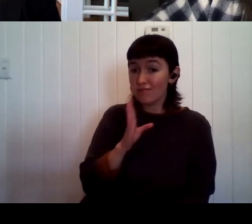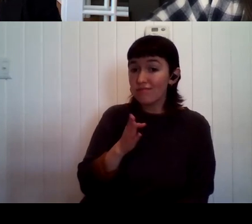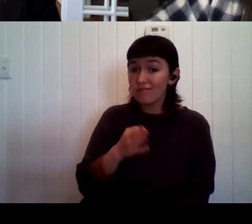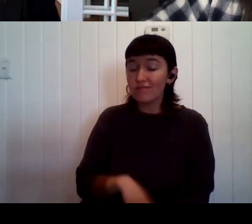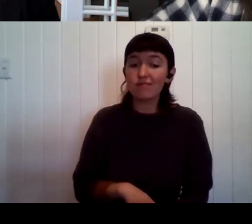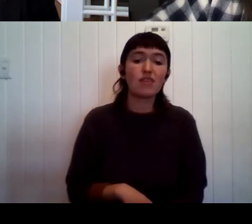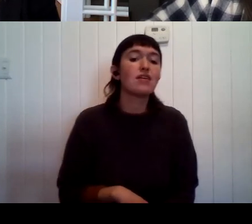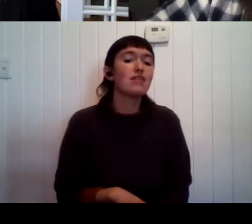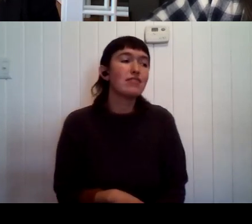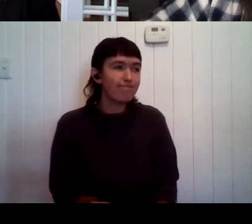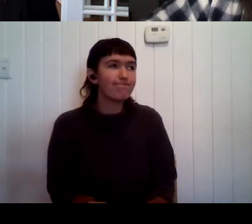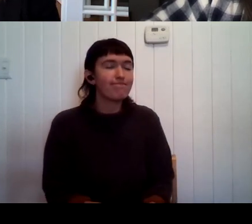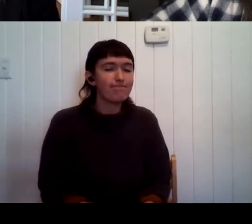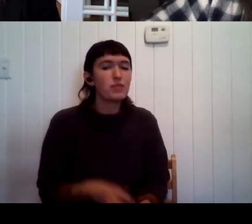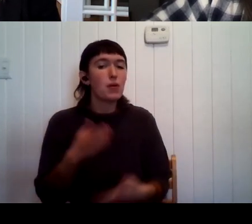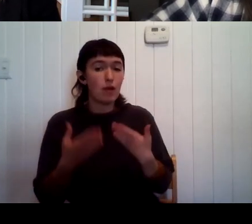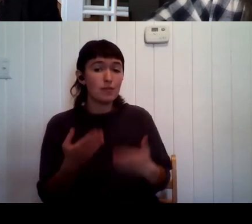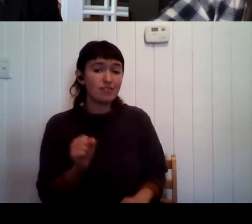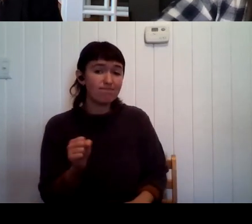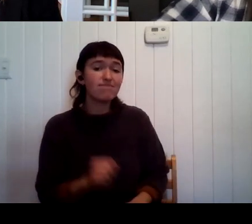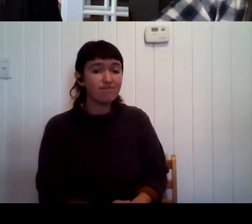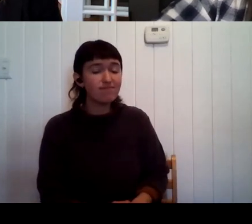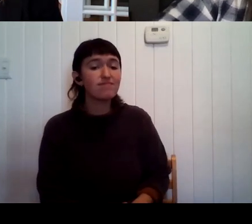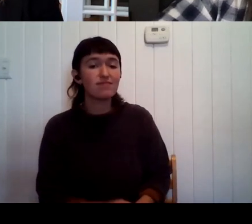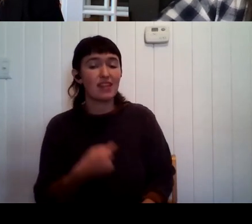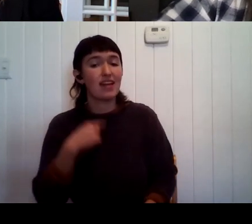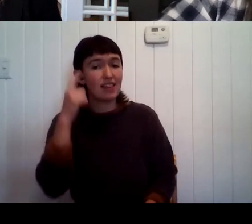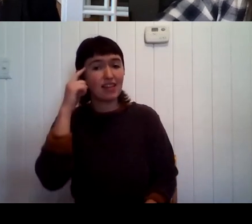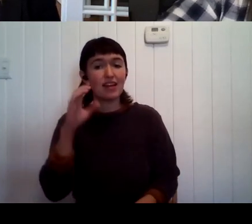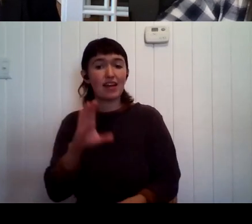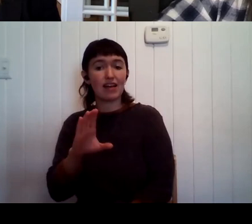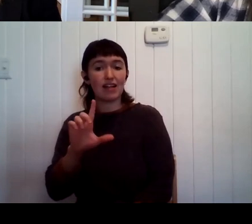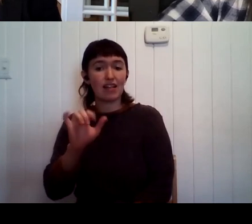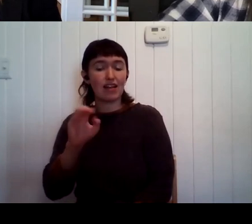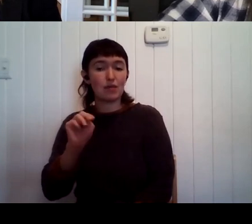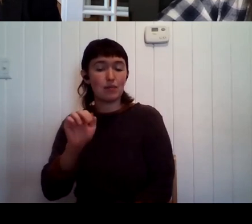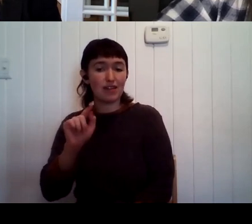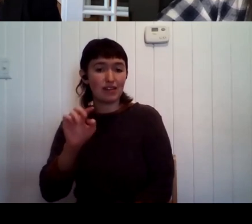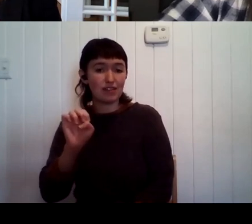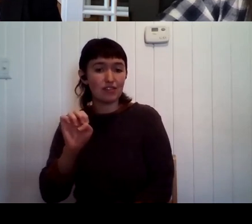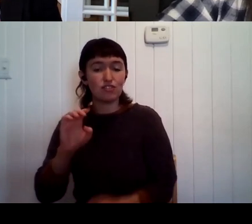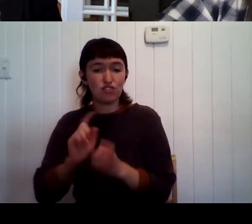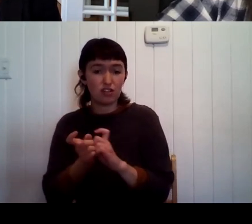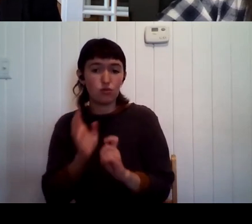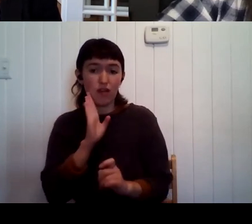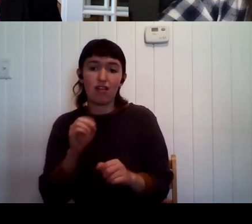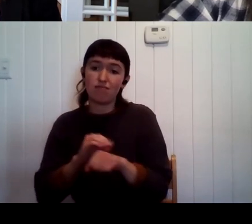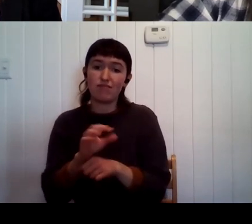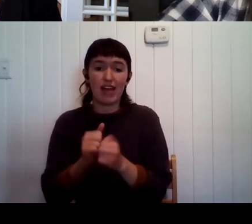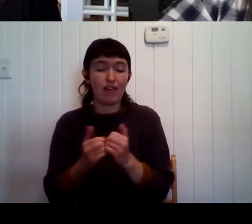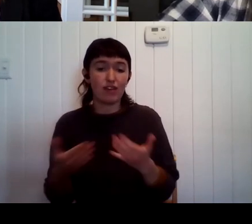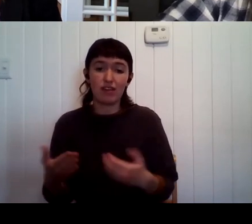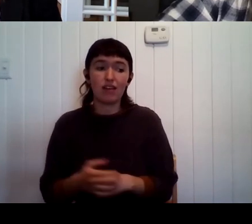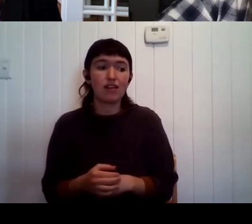Probably. I think climate change will be affecting everything on this planet. And because climate change affects food